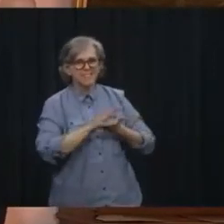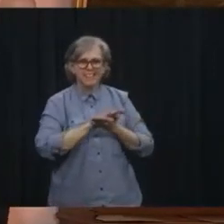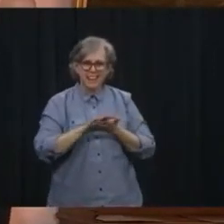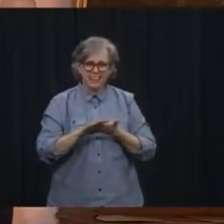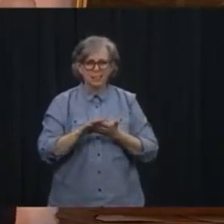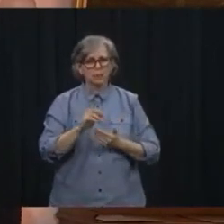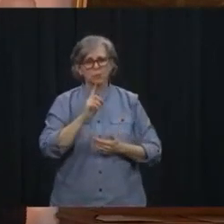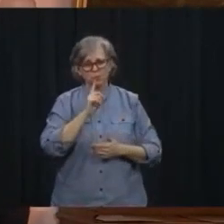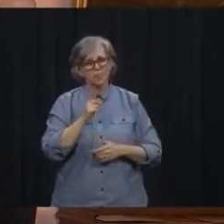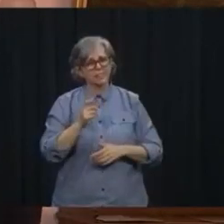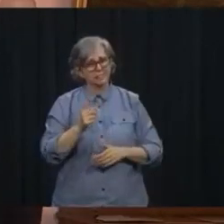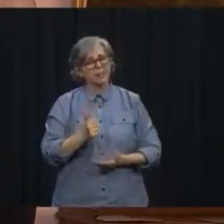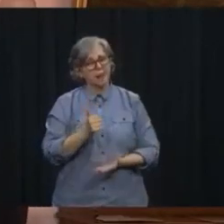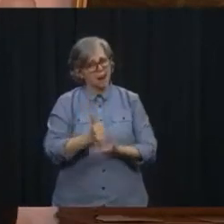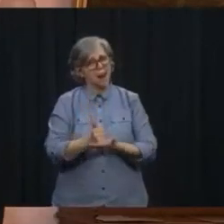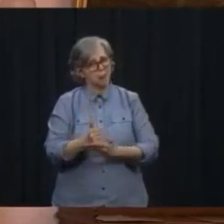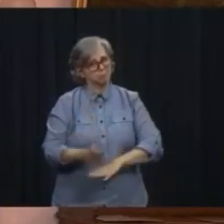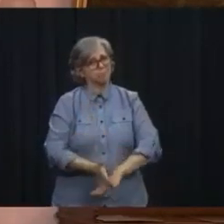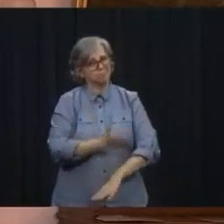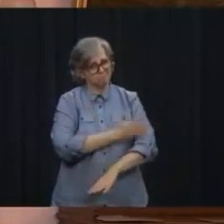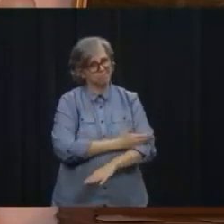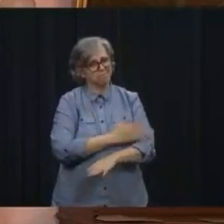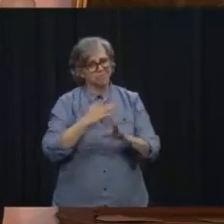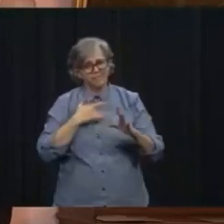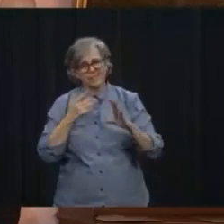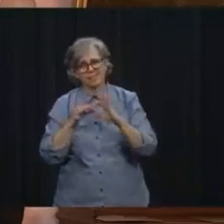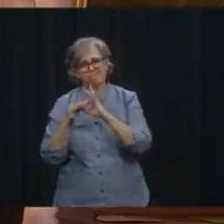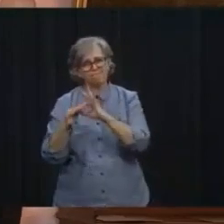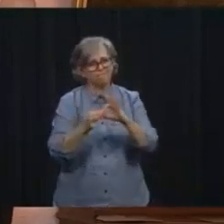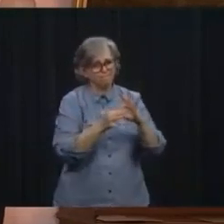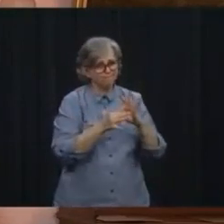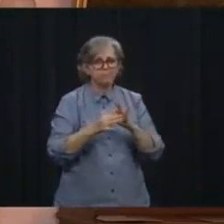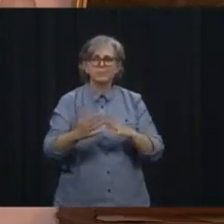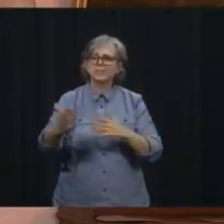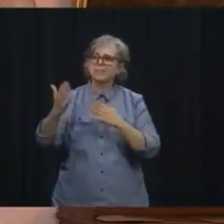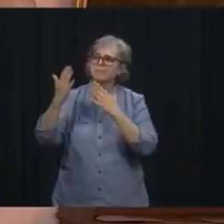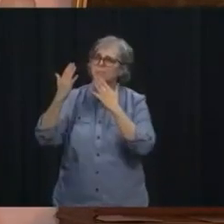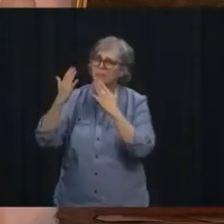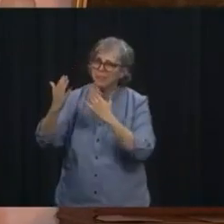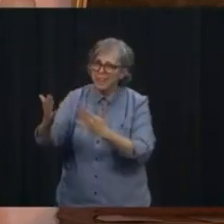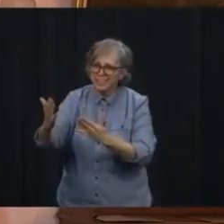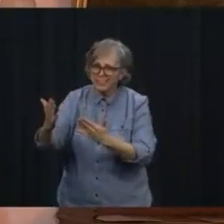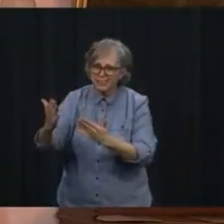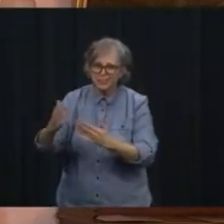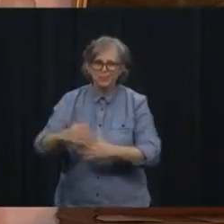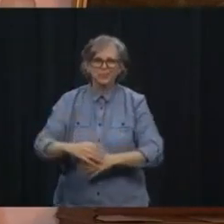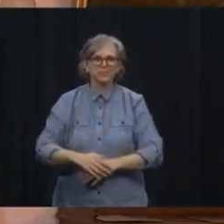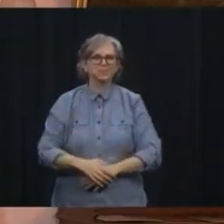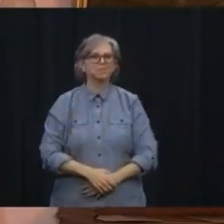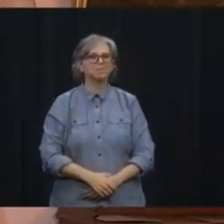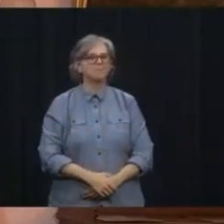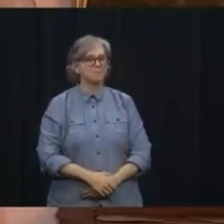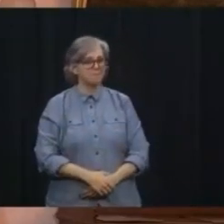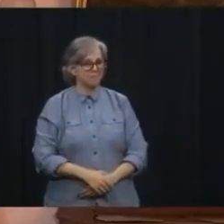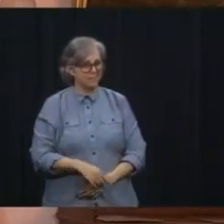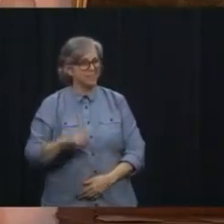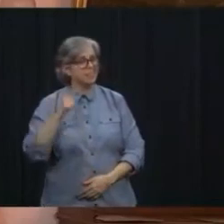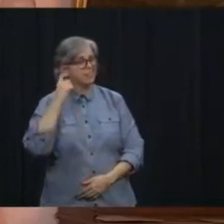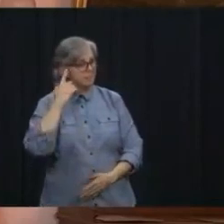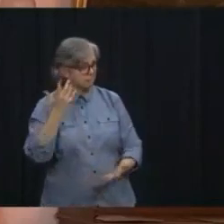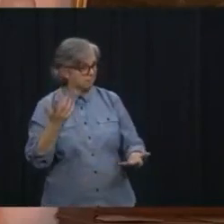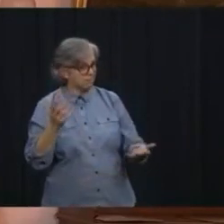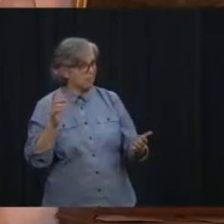And if I'm acting stressed out, a tool that I always use to help me get back in gear is